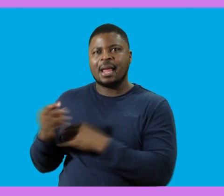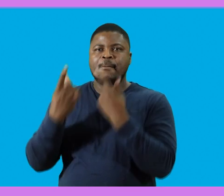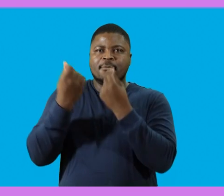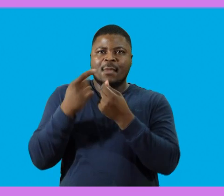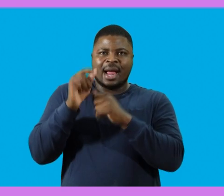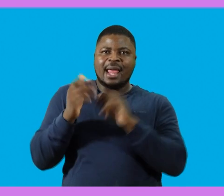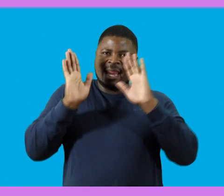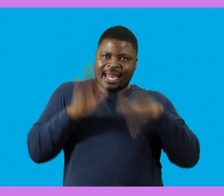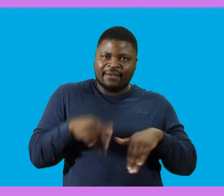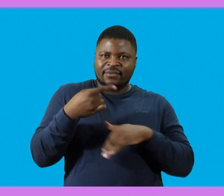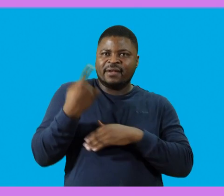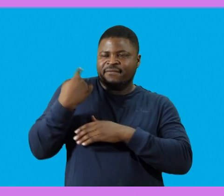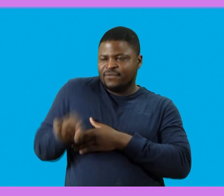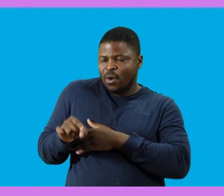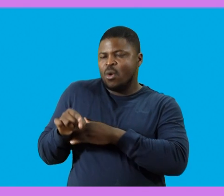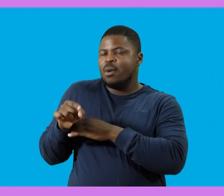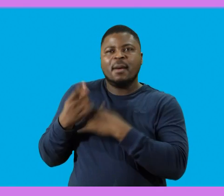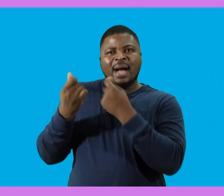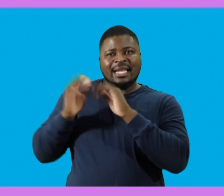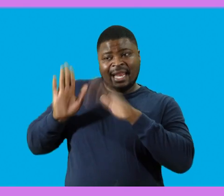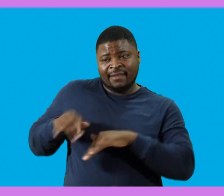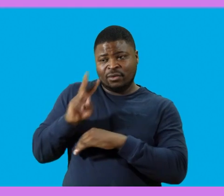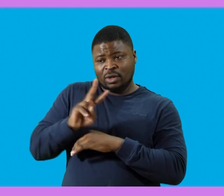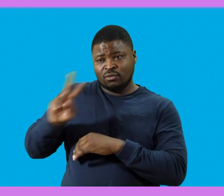for savings or a holiday would be